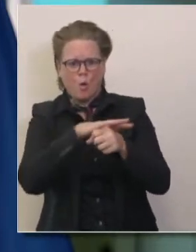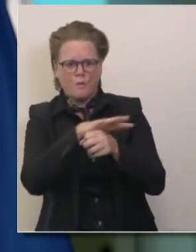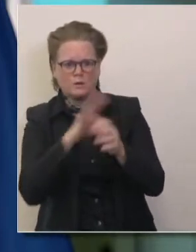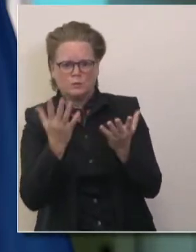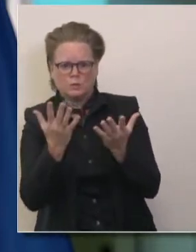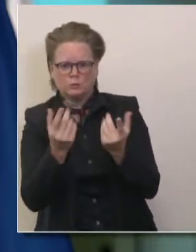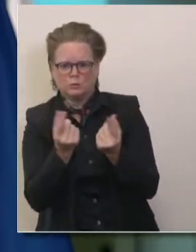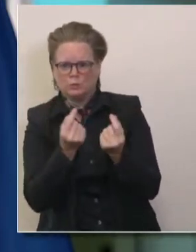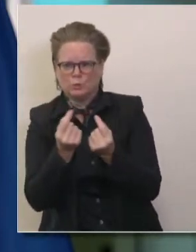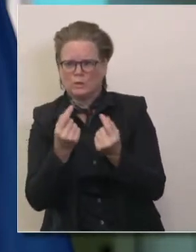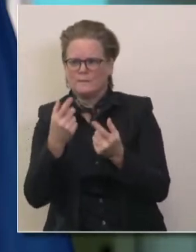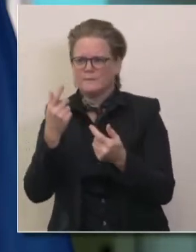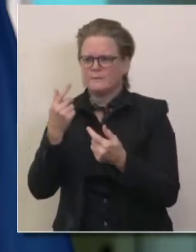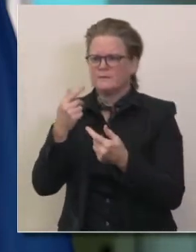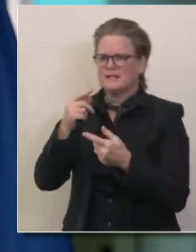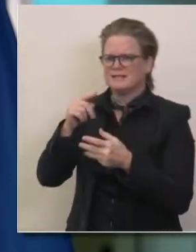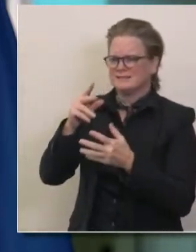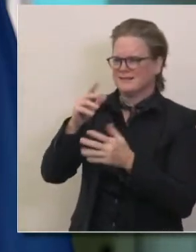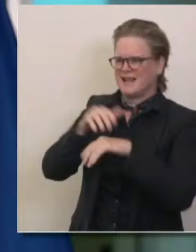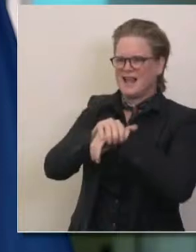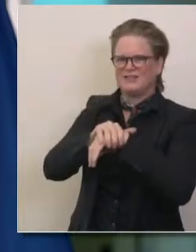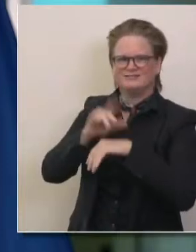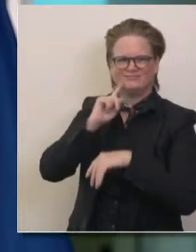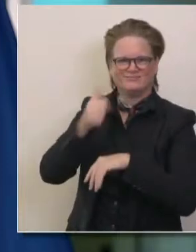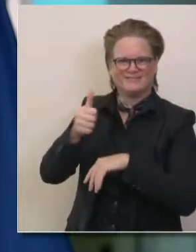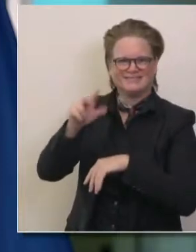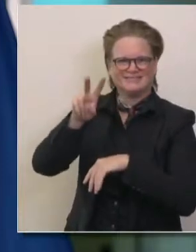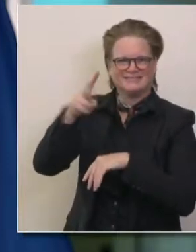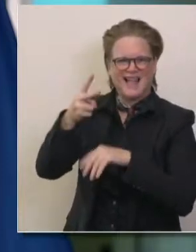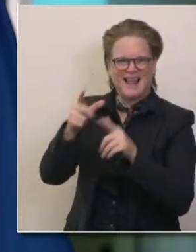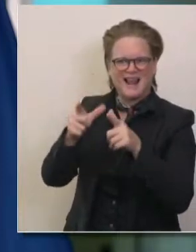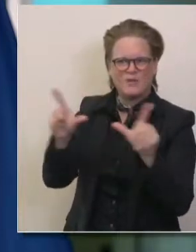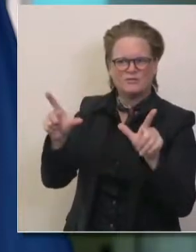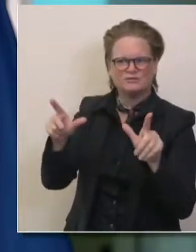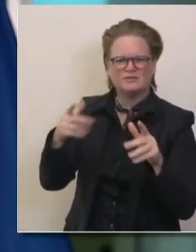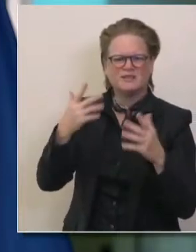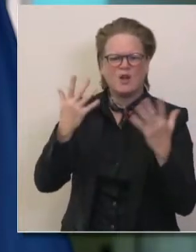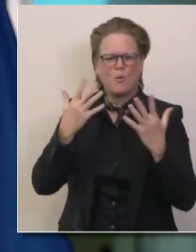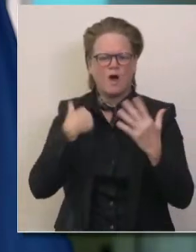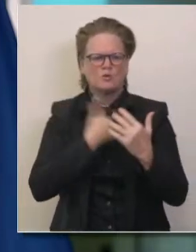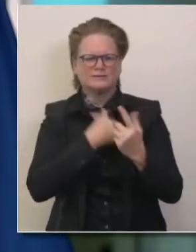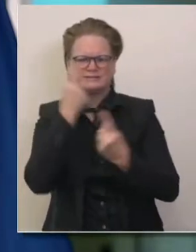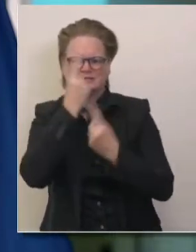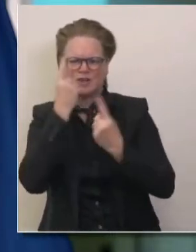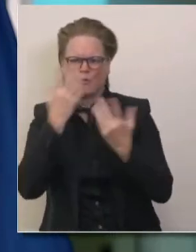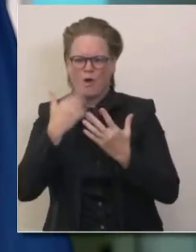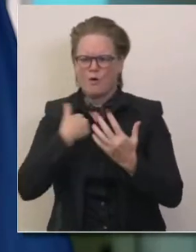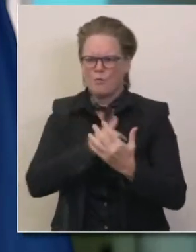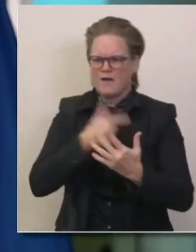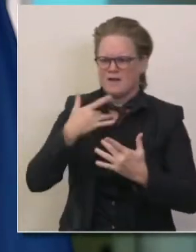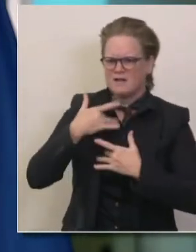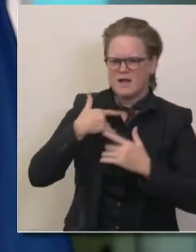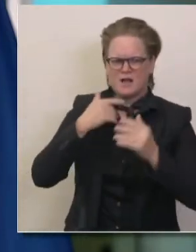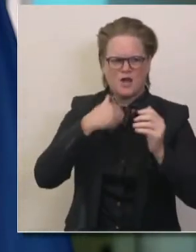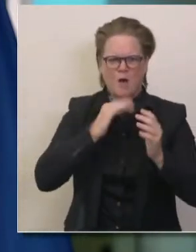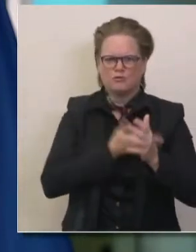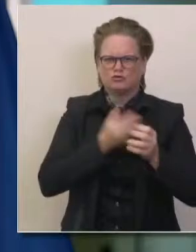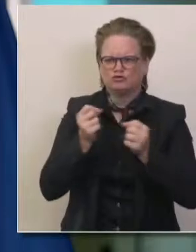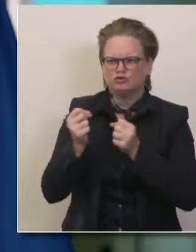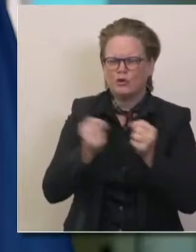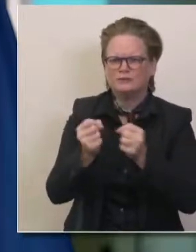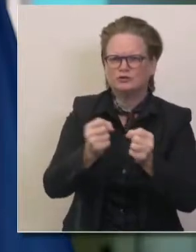English as second language, the localized considerations and concerns and strategies and intervention, so that we can avoid